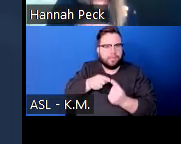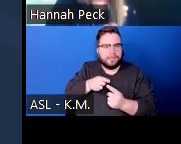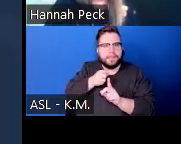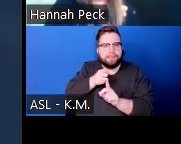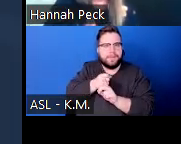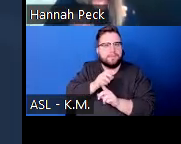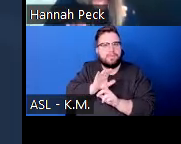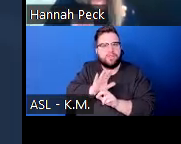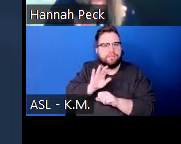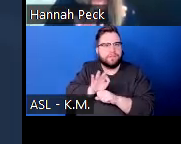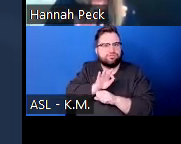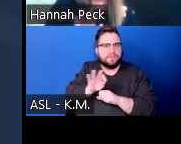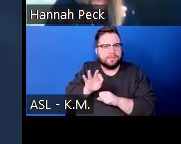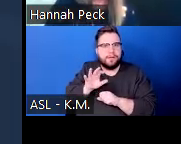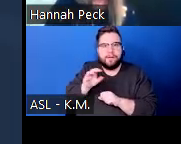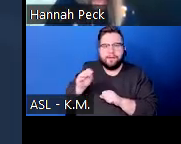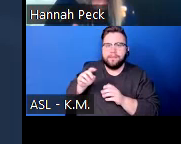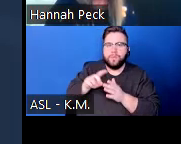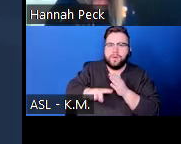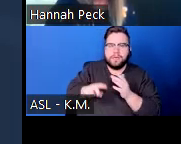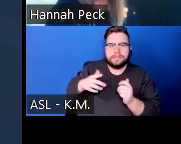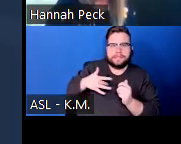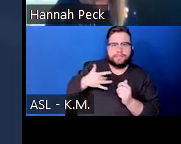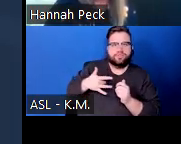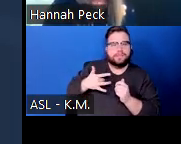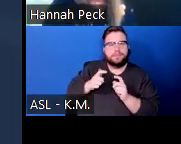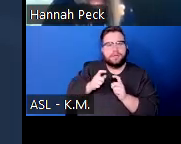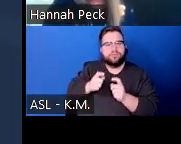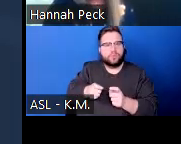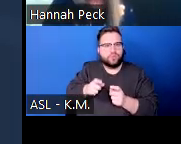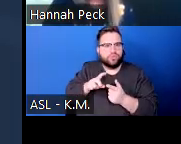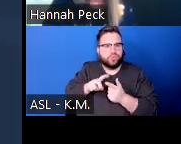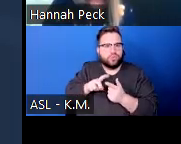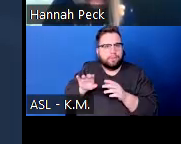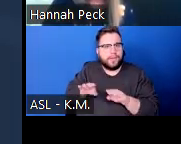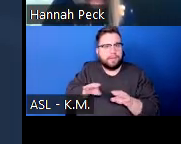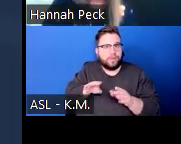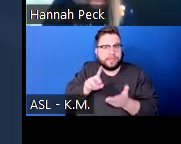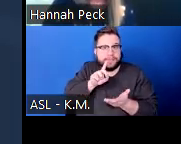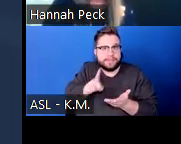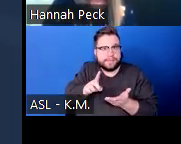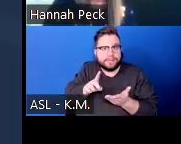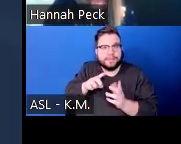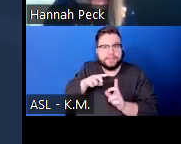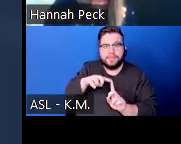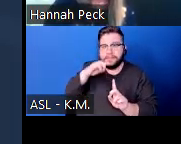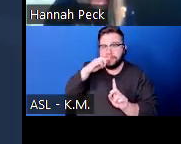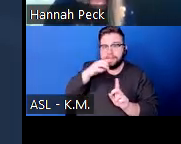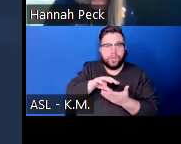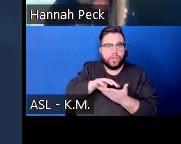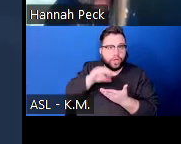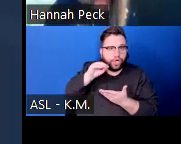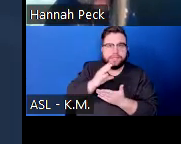and what the sensory contribution to the behavior is. So this child has learned through their experiences that some clothes can